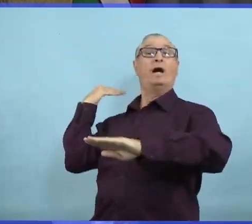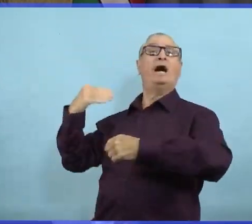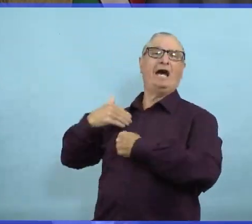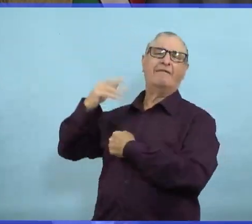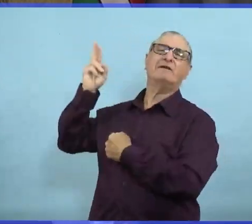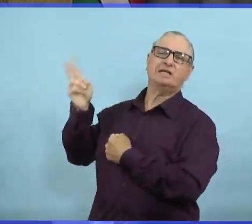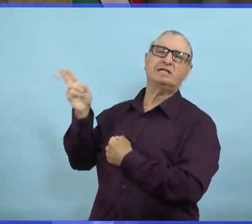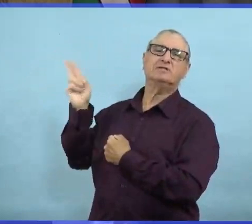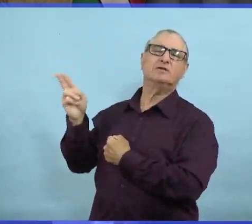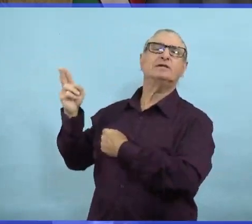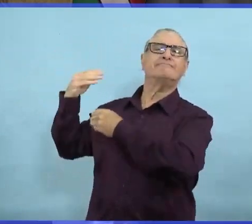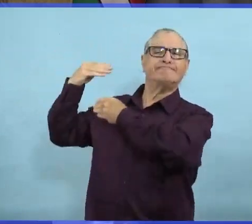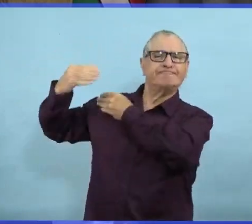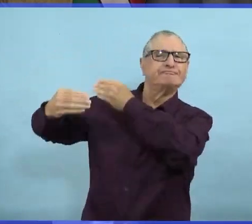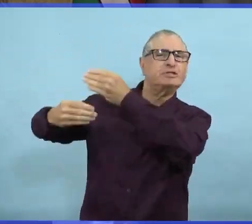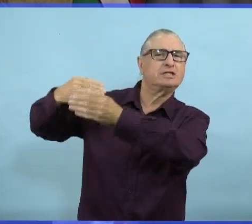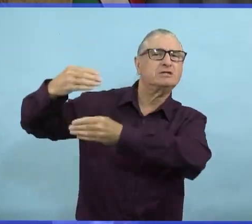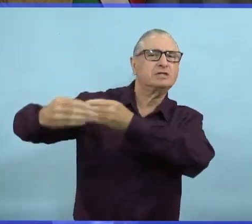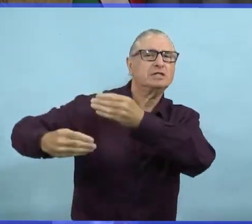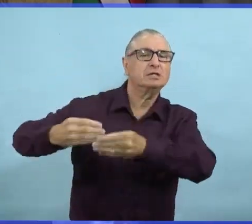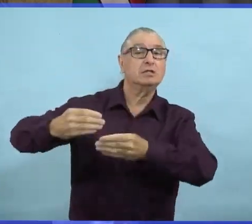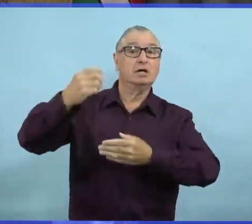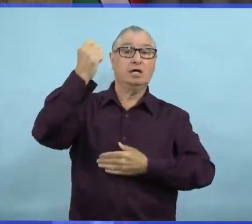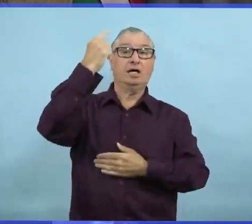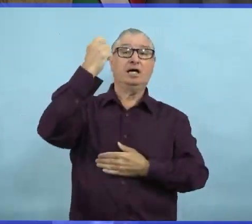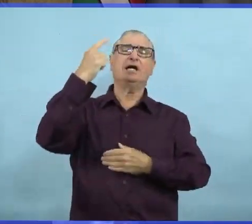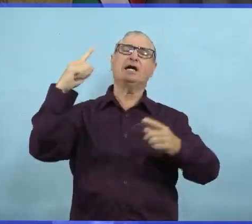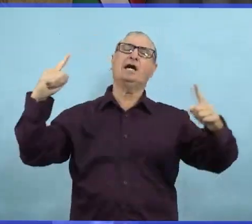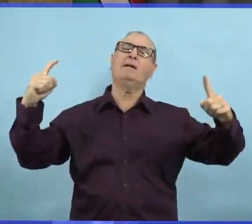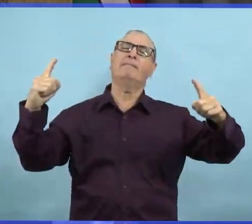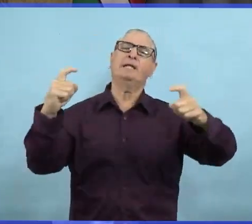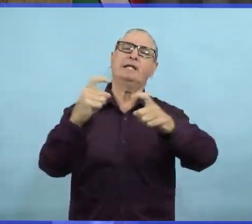And heritage is a complicated thing.